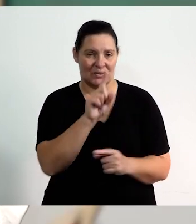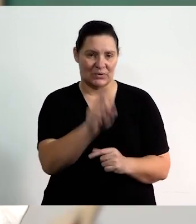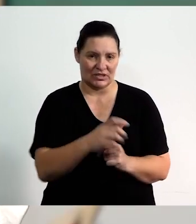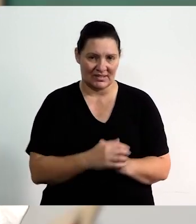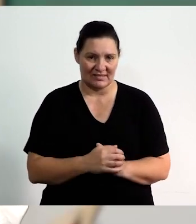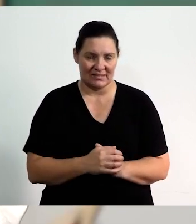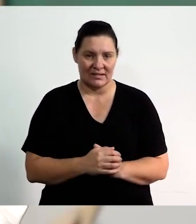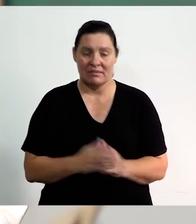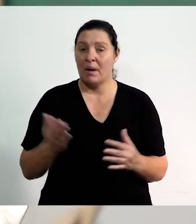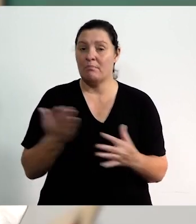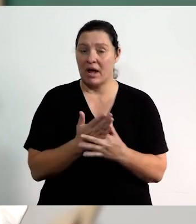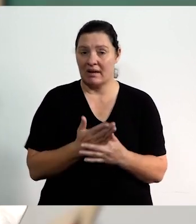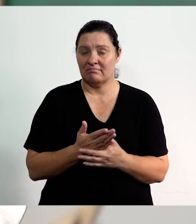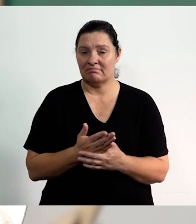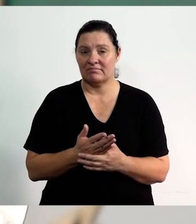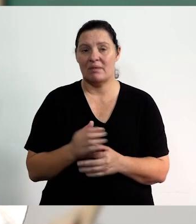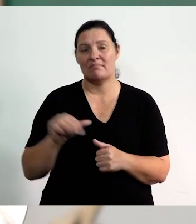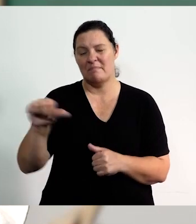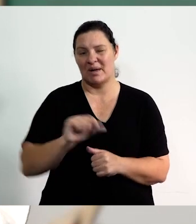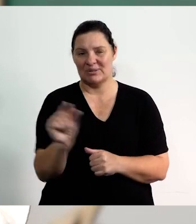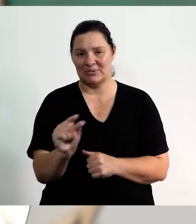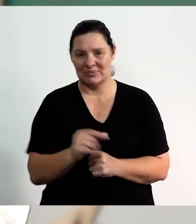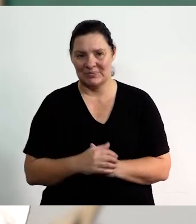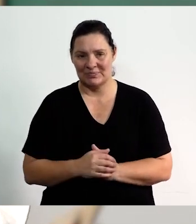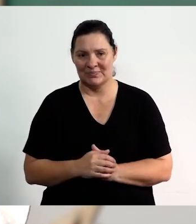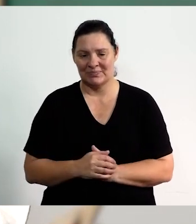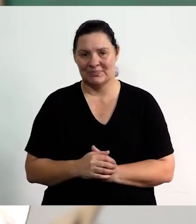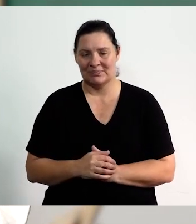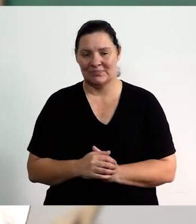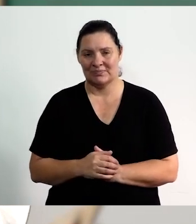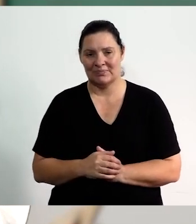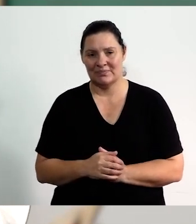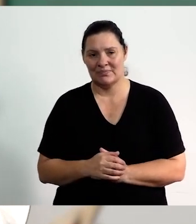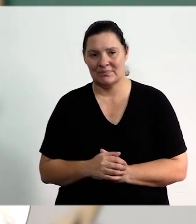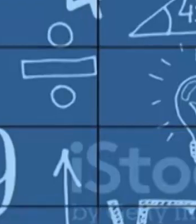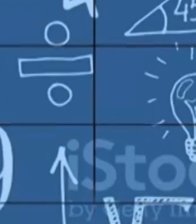that is our answer for that question. Let's go to an ad break, and then we'll see you just now.